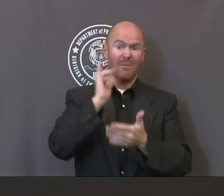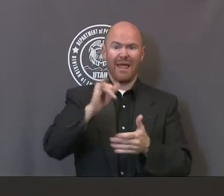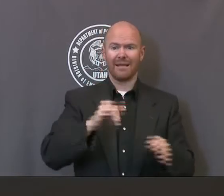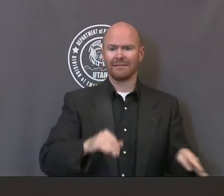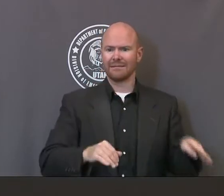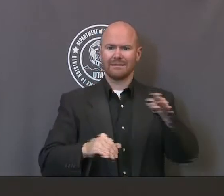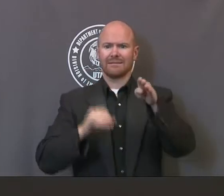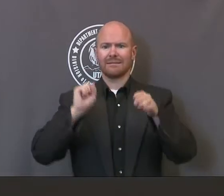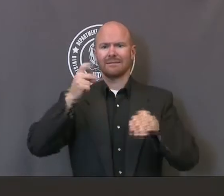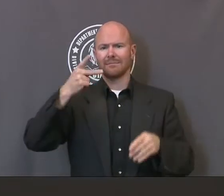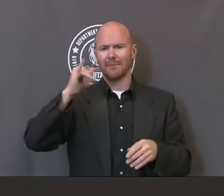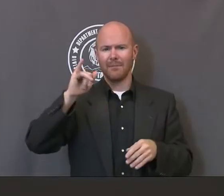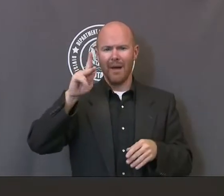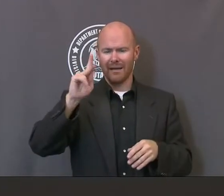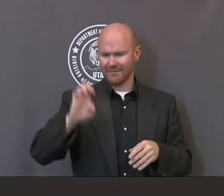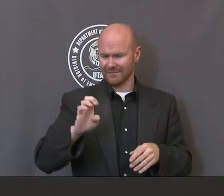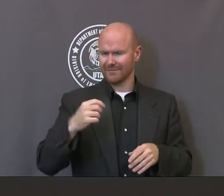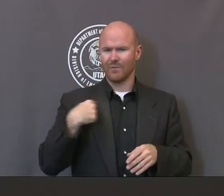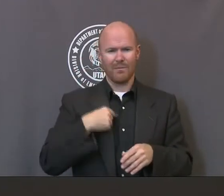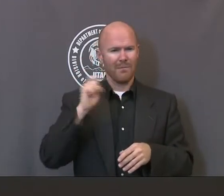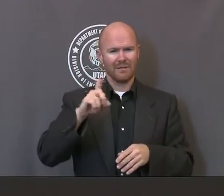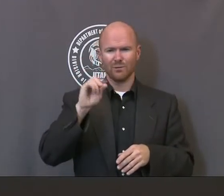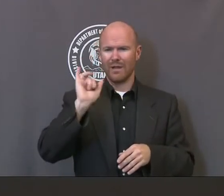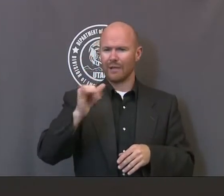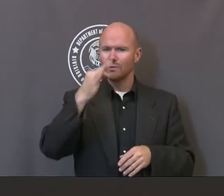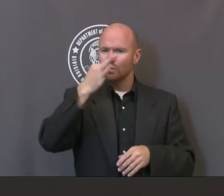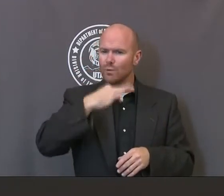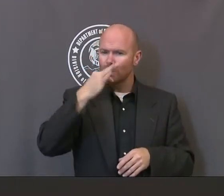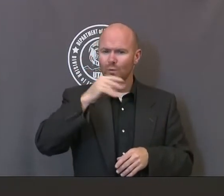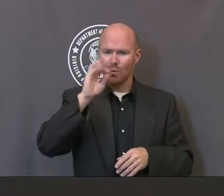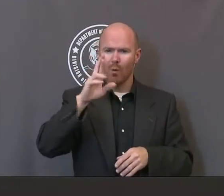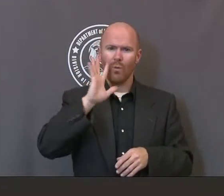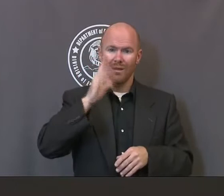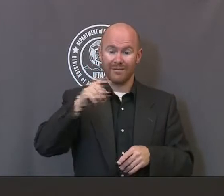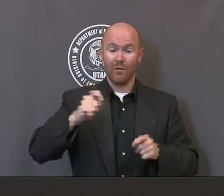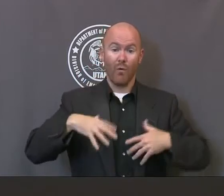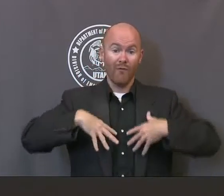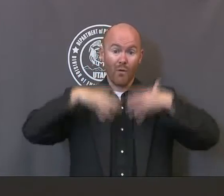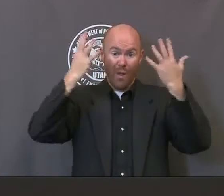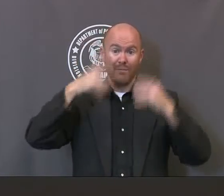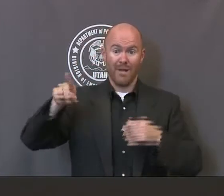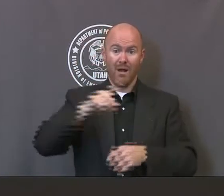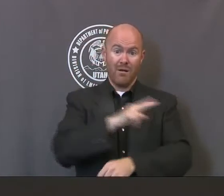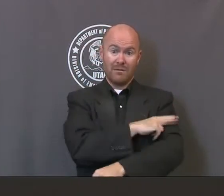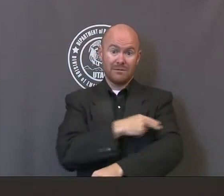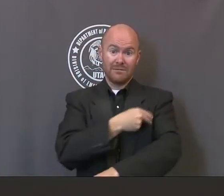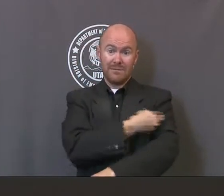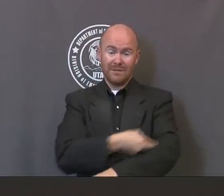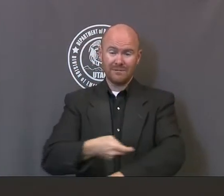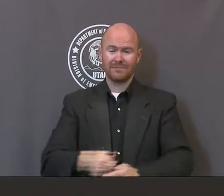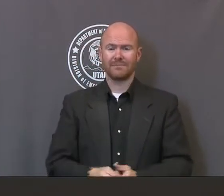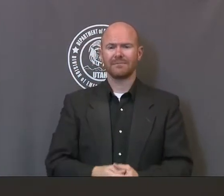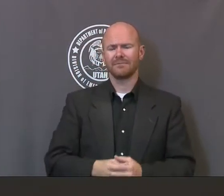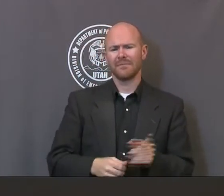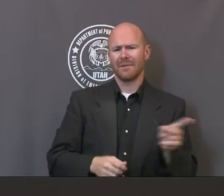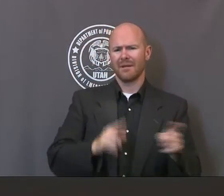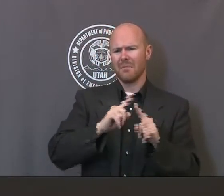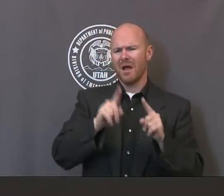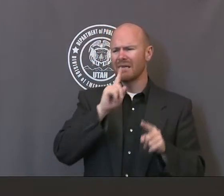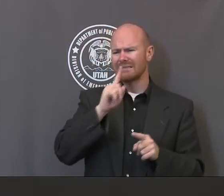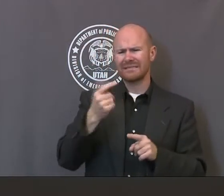to do it now and do it soon, or we're going to overwhelm the hospital situation and healthcare. Is there any enforcement mechanism, though, for,